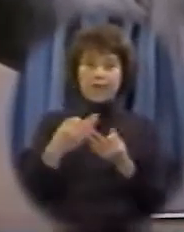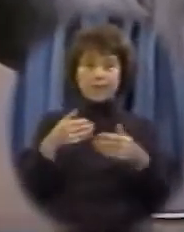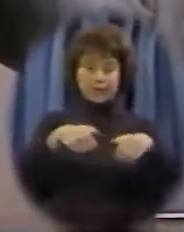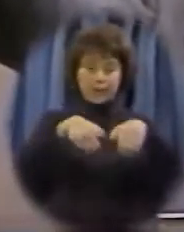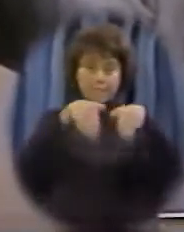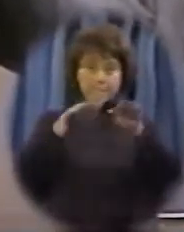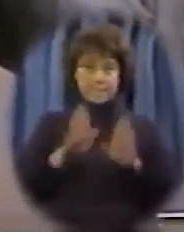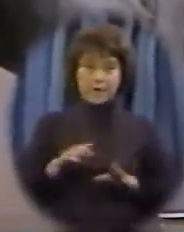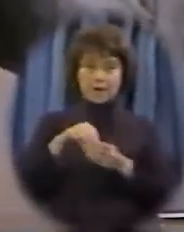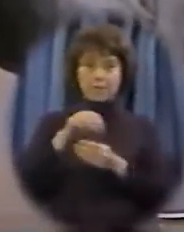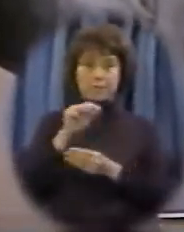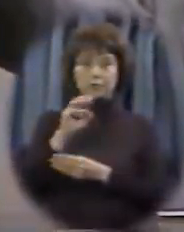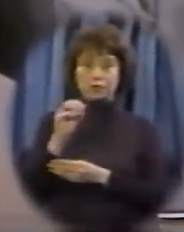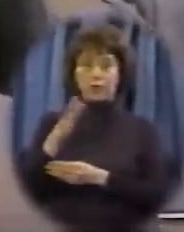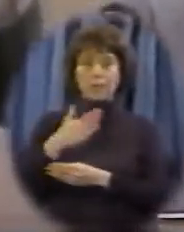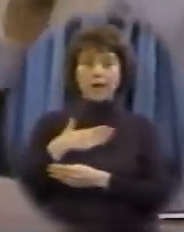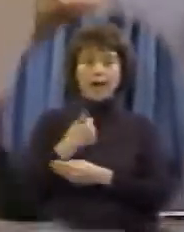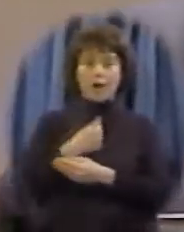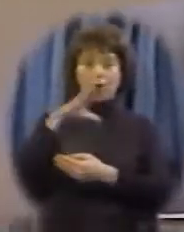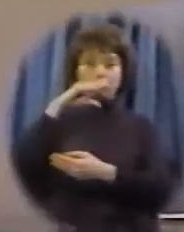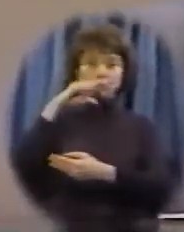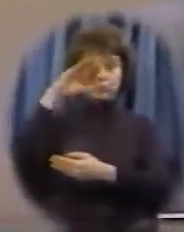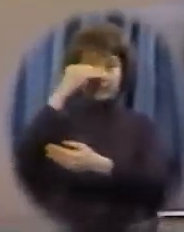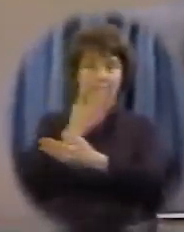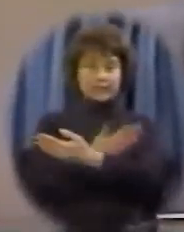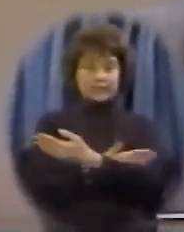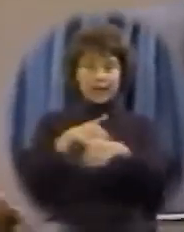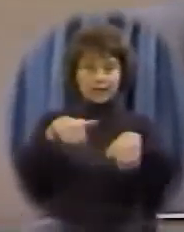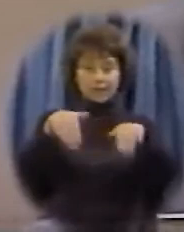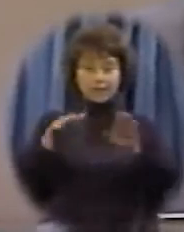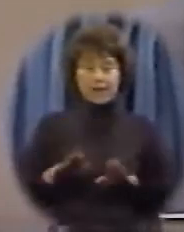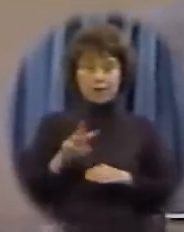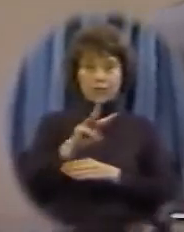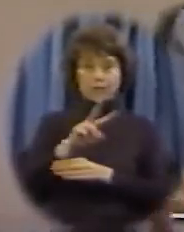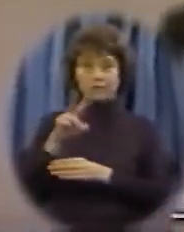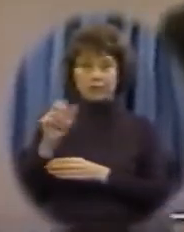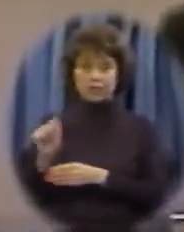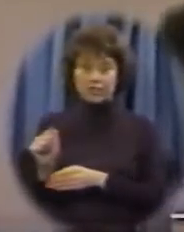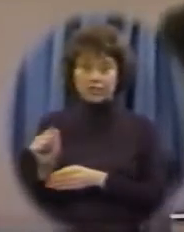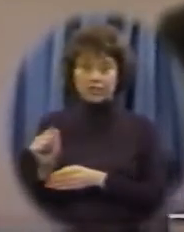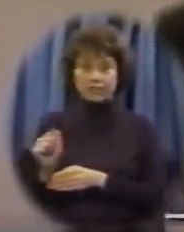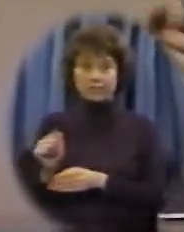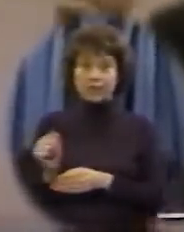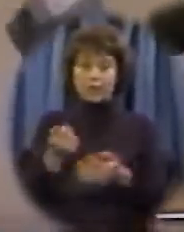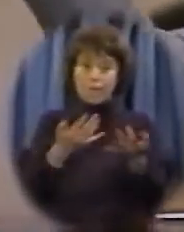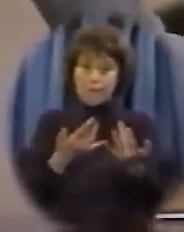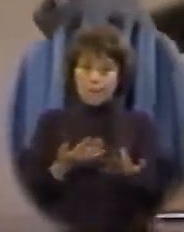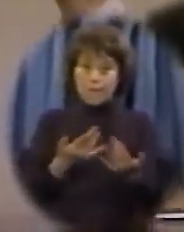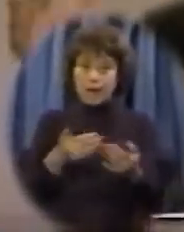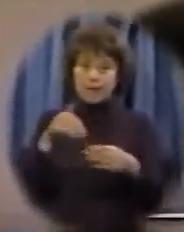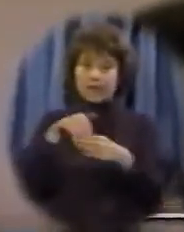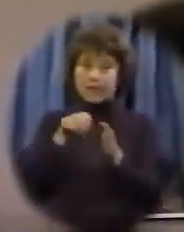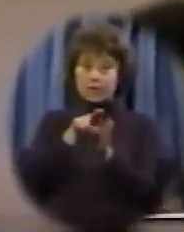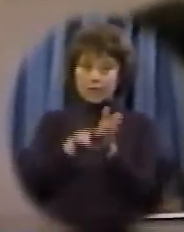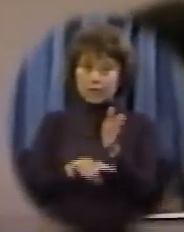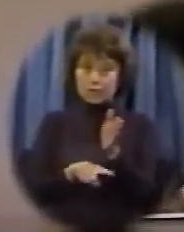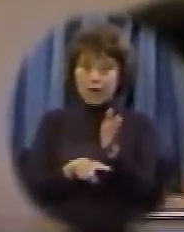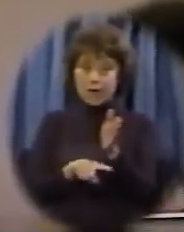little hillside in West Virginia, there waiting in a grave that Jesus cleaned out and made a good place for him to wait for the